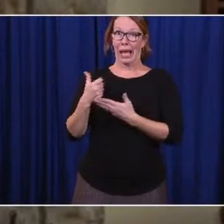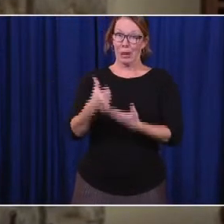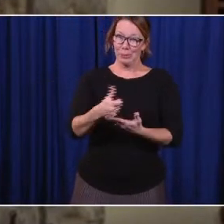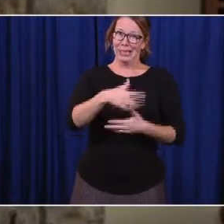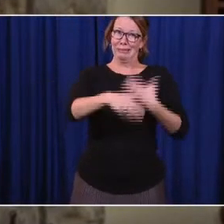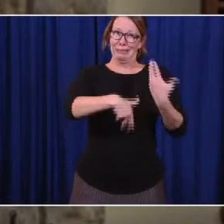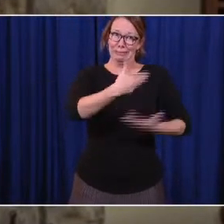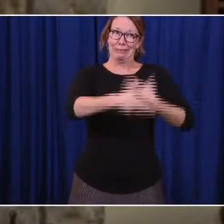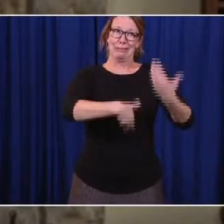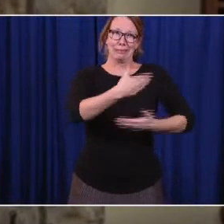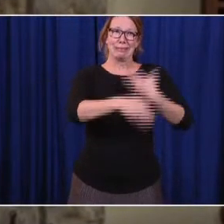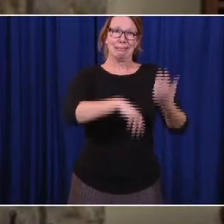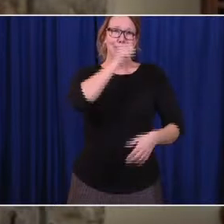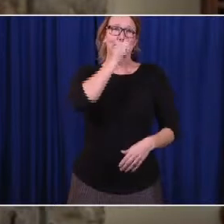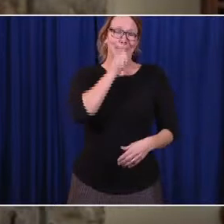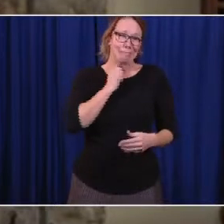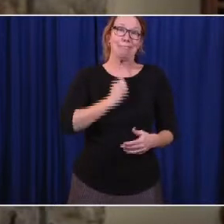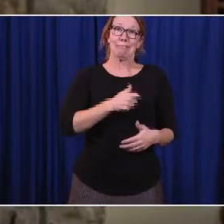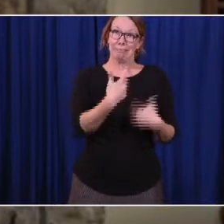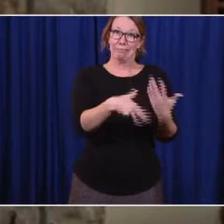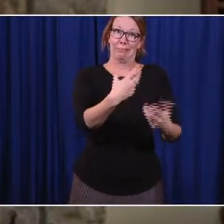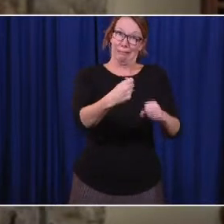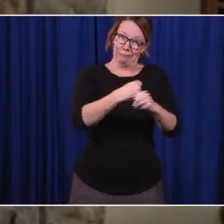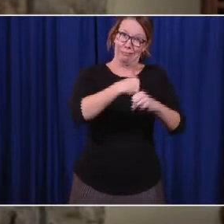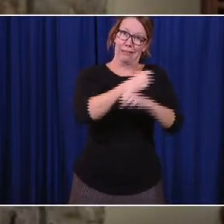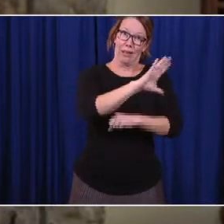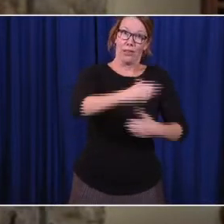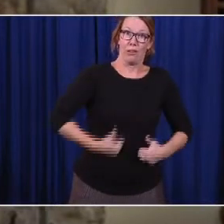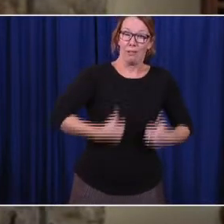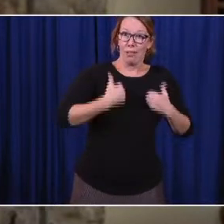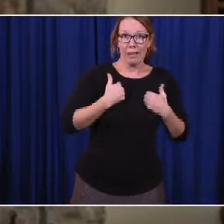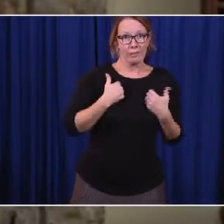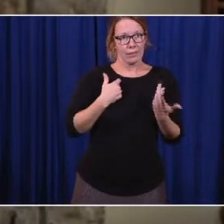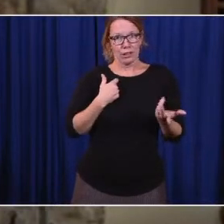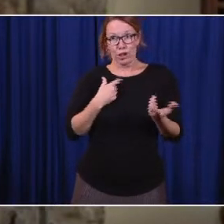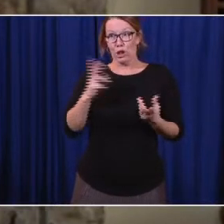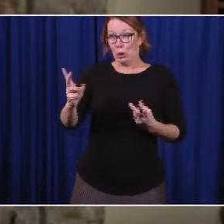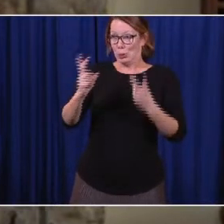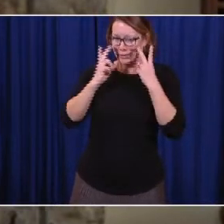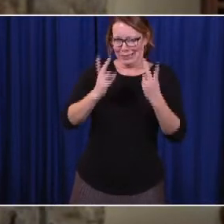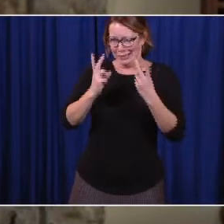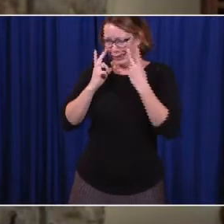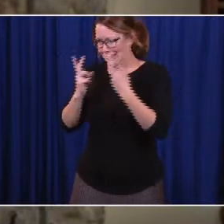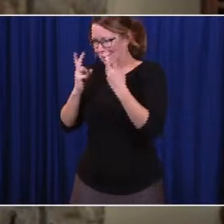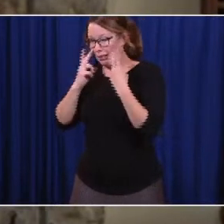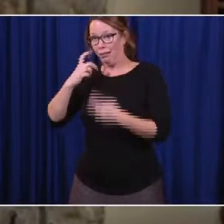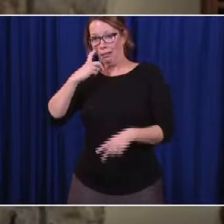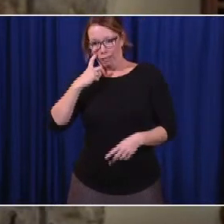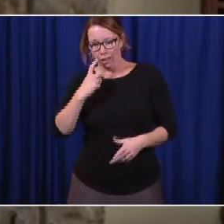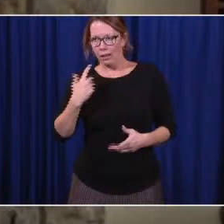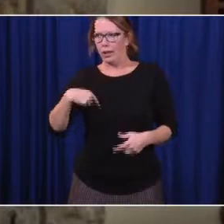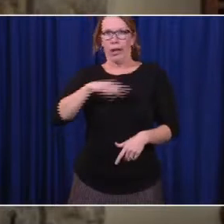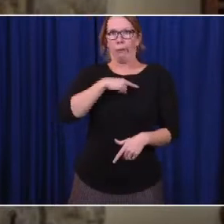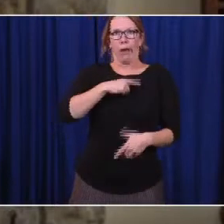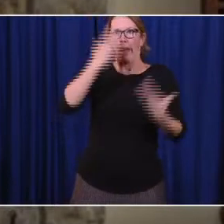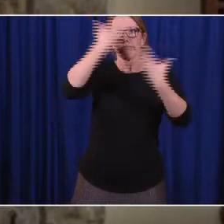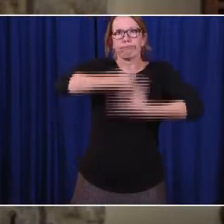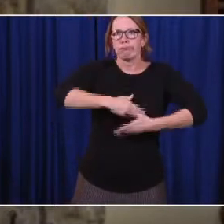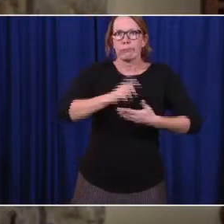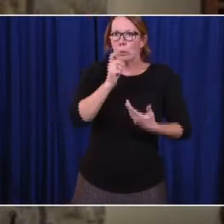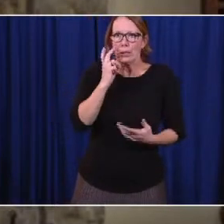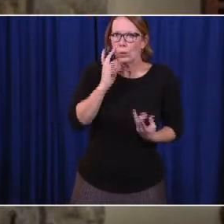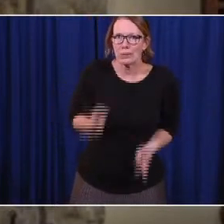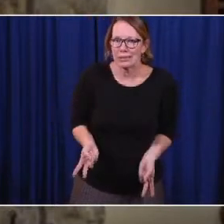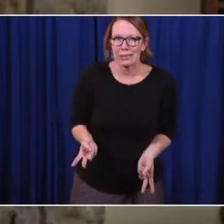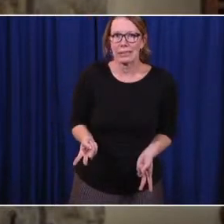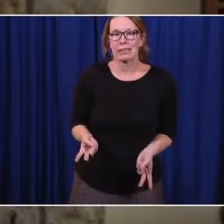life, you're seeing things that the rest of us just don't see. And so, what message would you